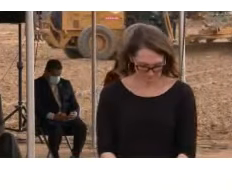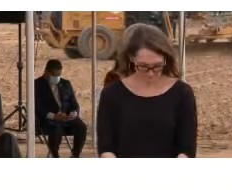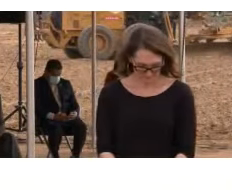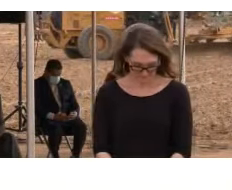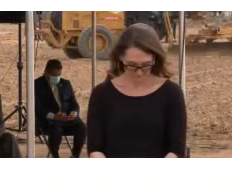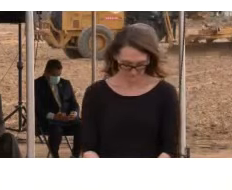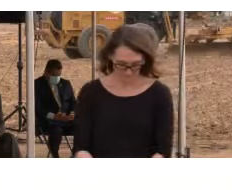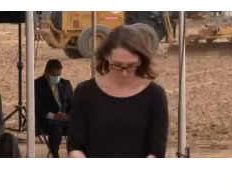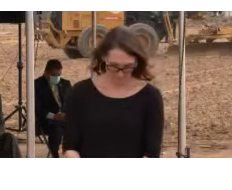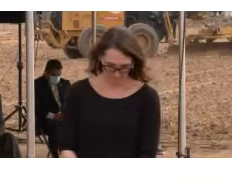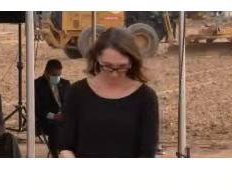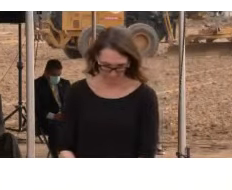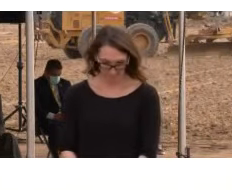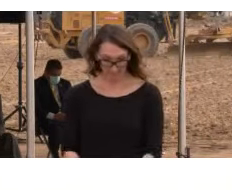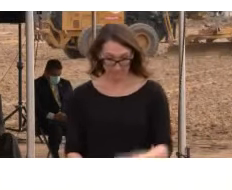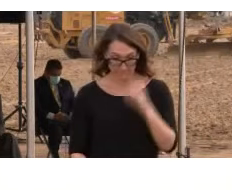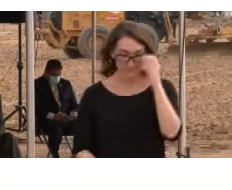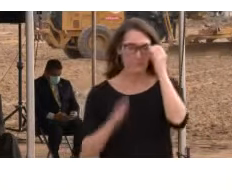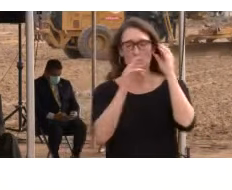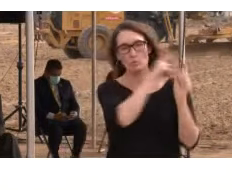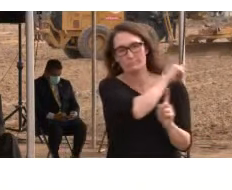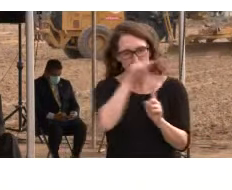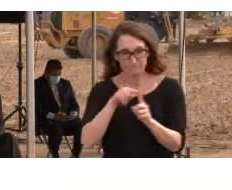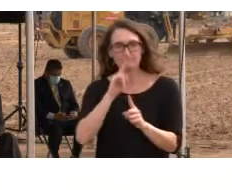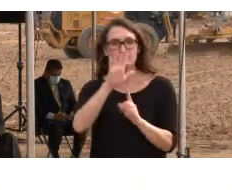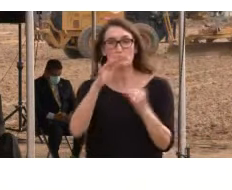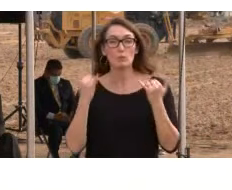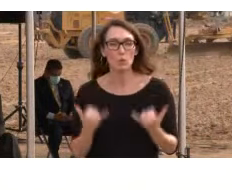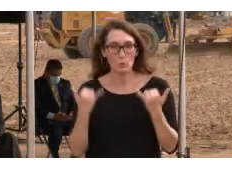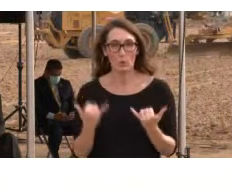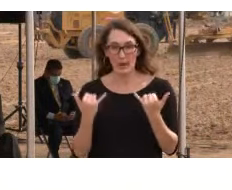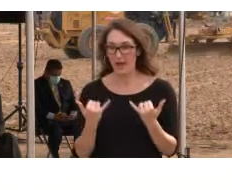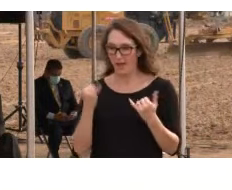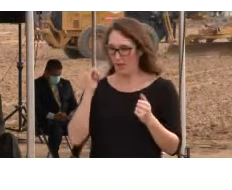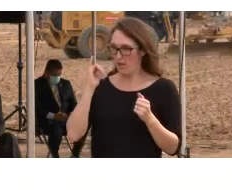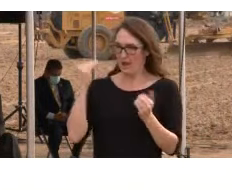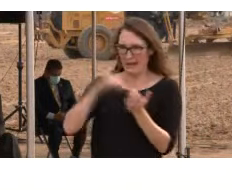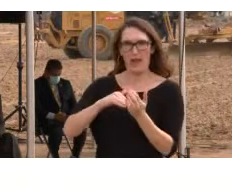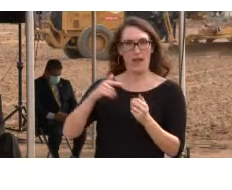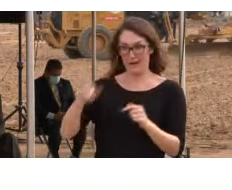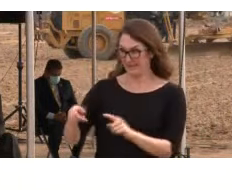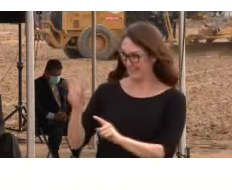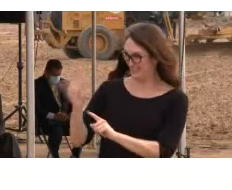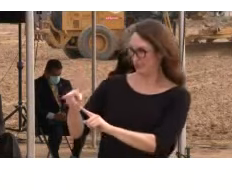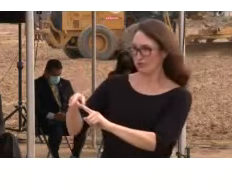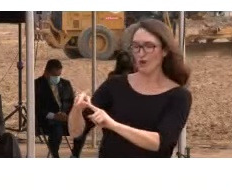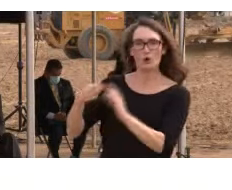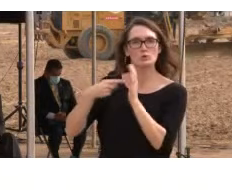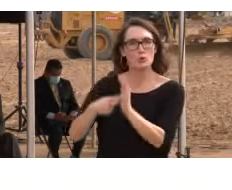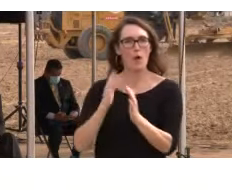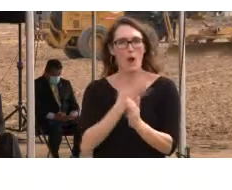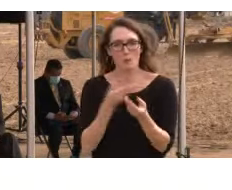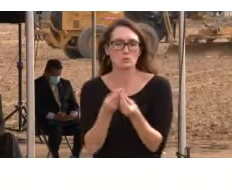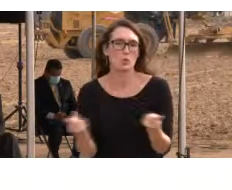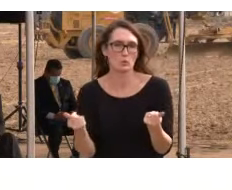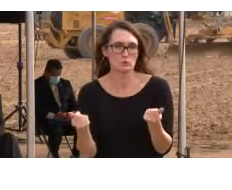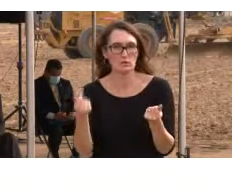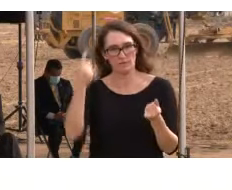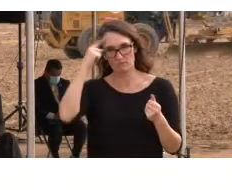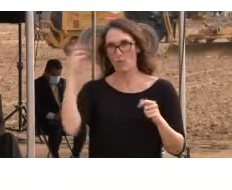Today represents an important milestone. Again, the solutions for improving West Fresno. This project was